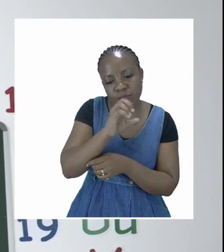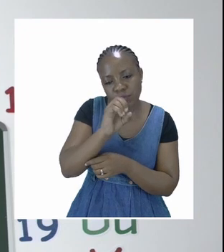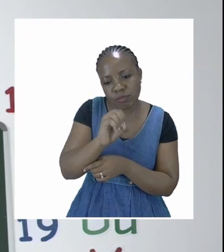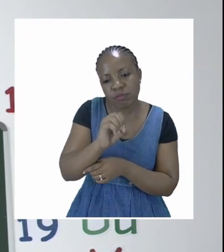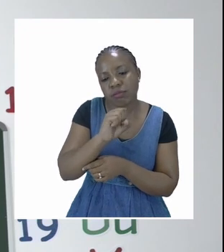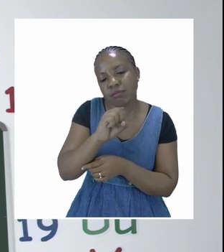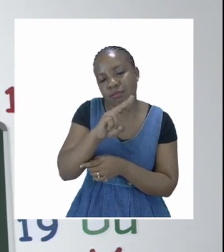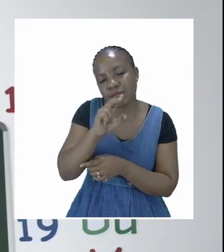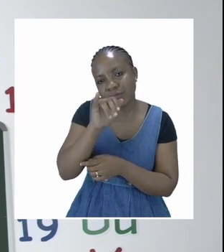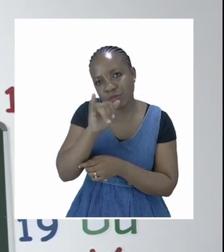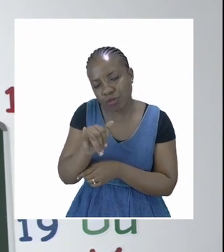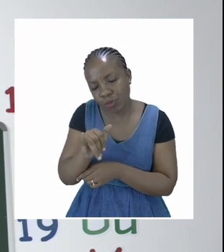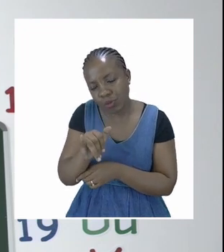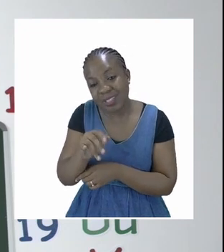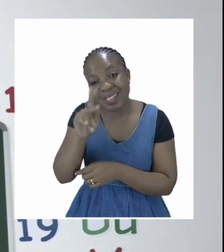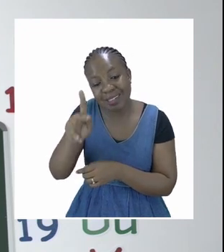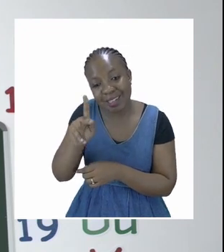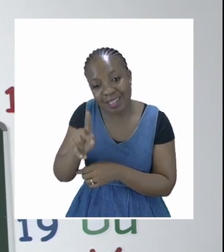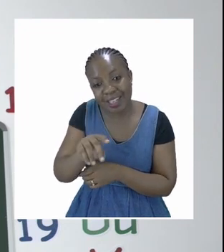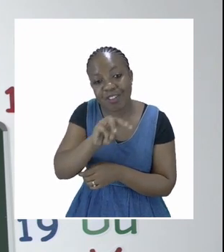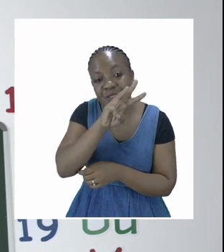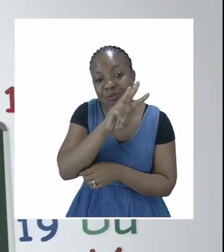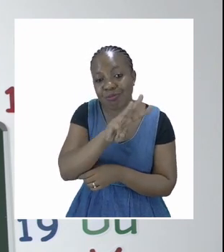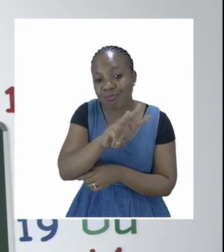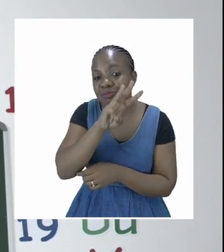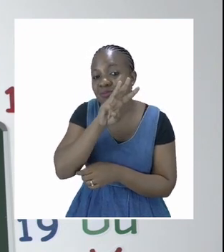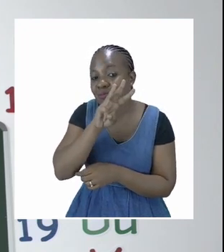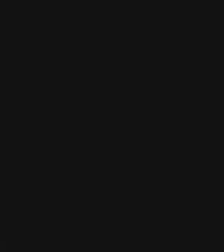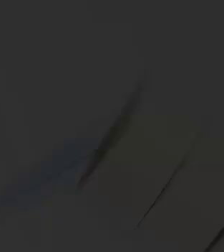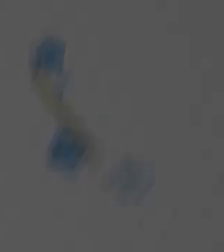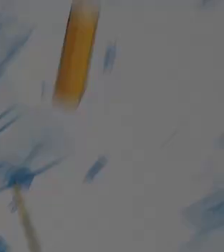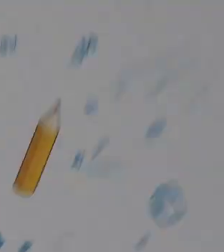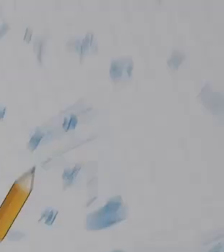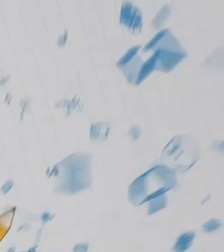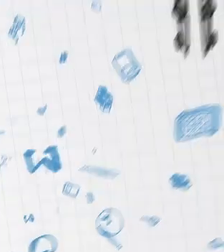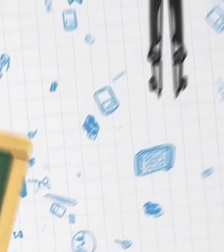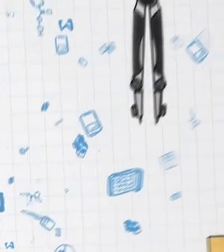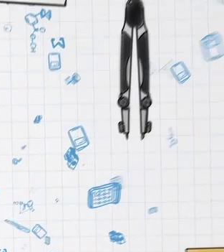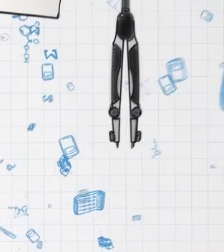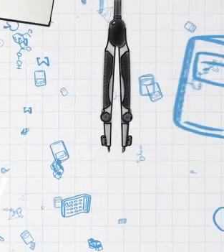our website, Zoshi Online.